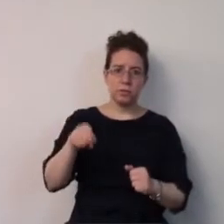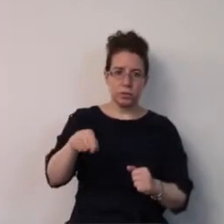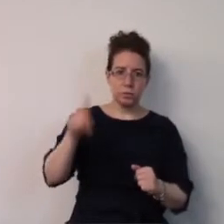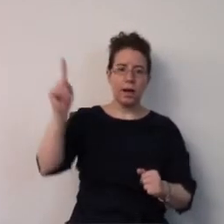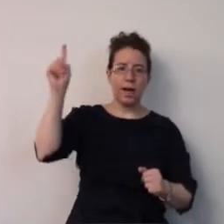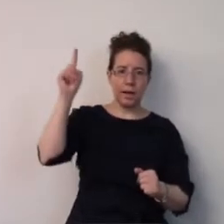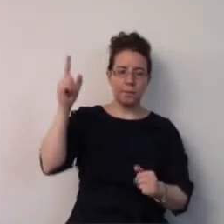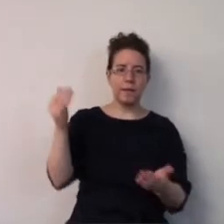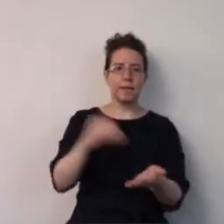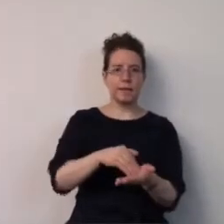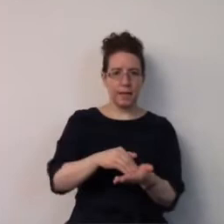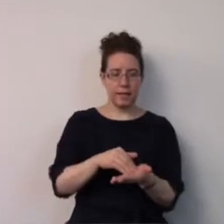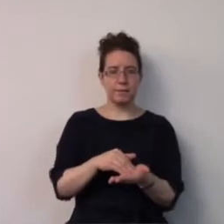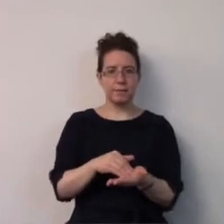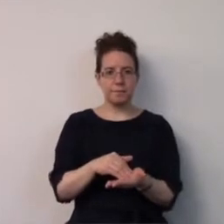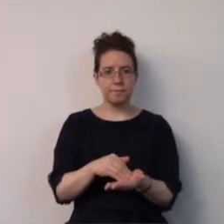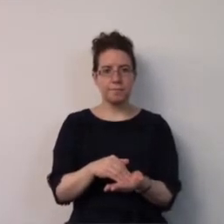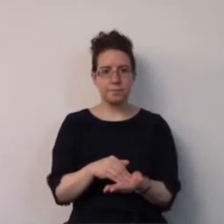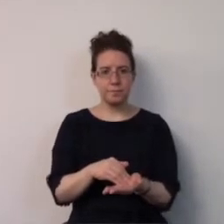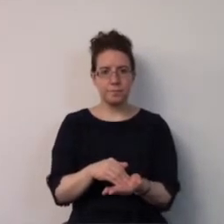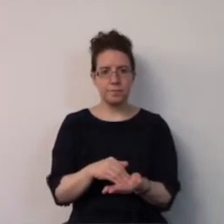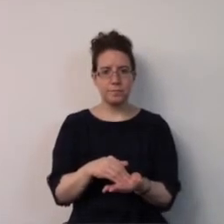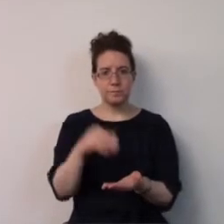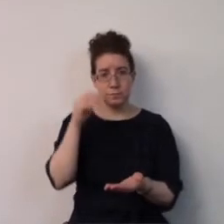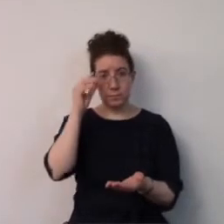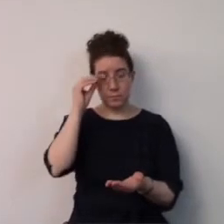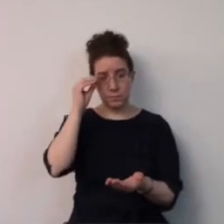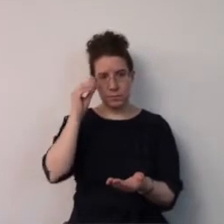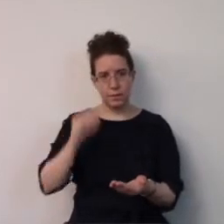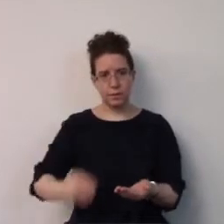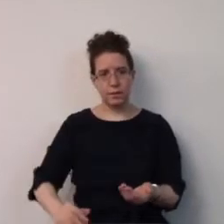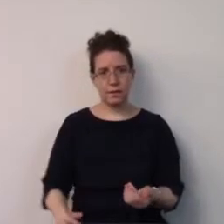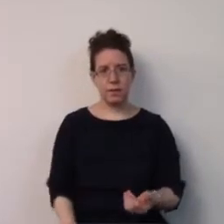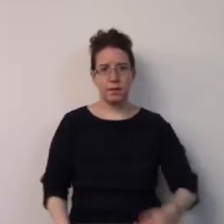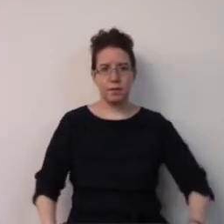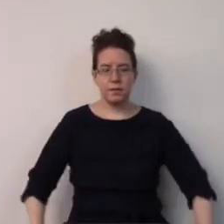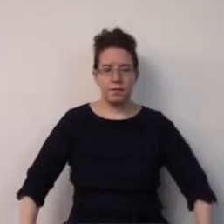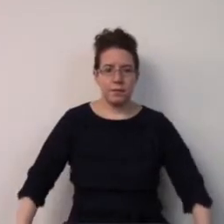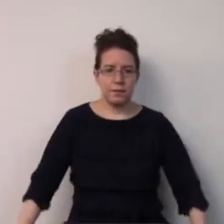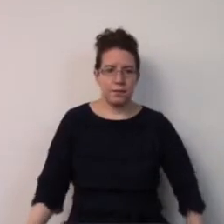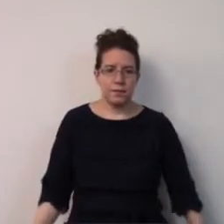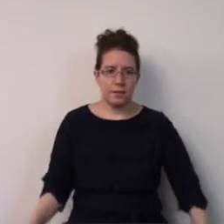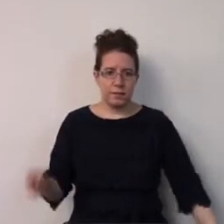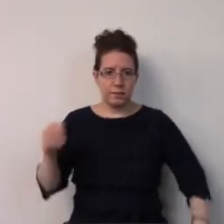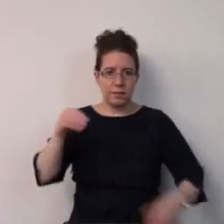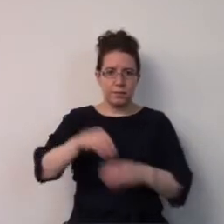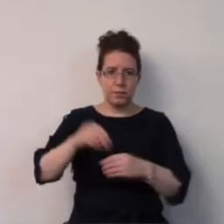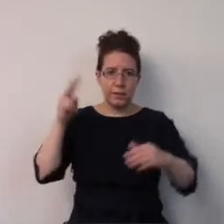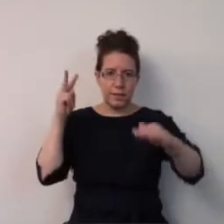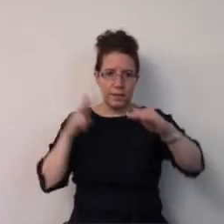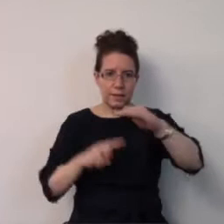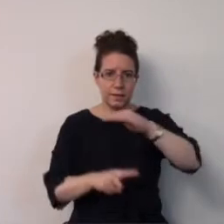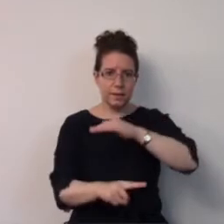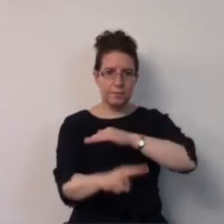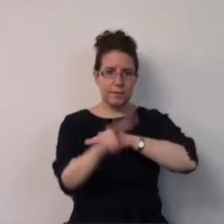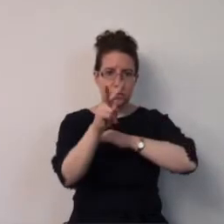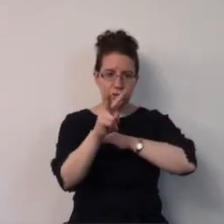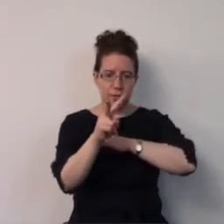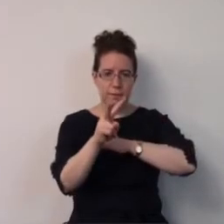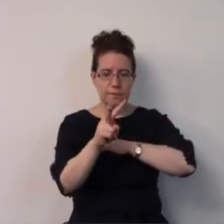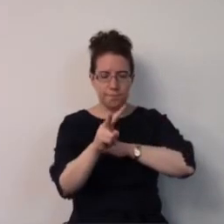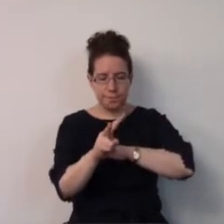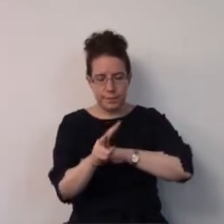Nebuchadnezzar was in this state where he was like a madman, like a crazy man, like a beast of the field.